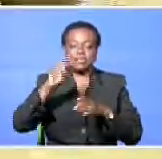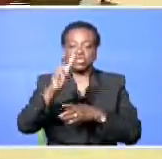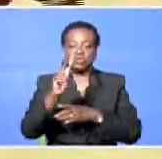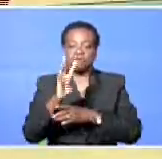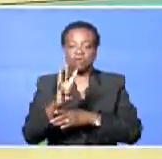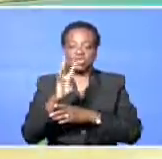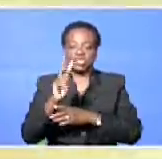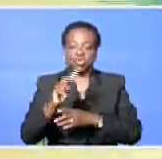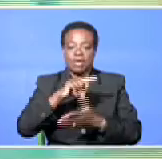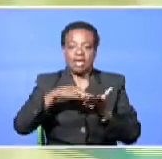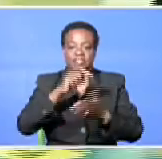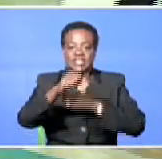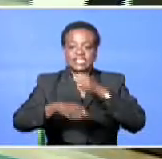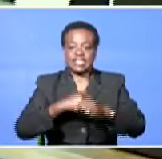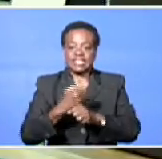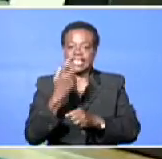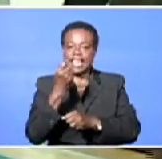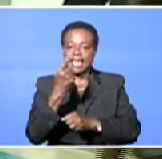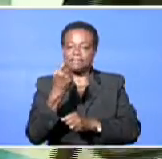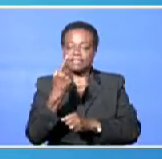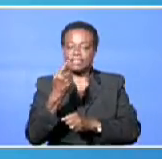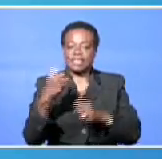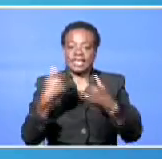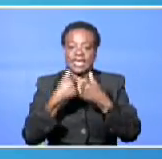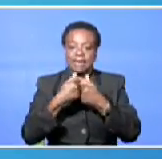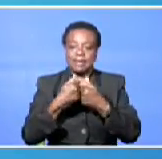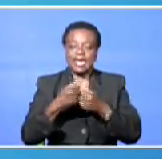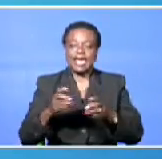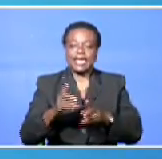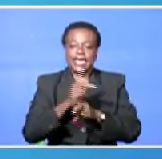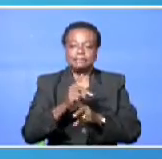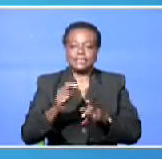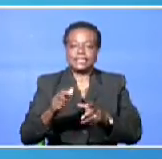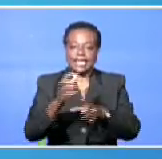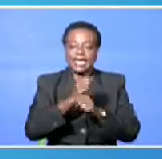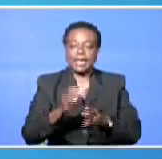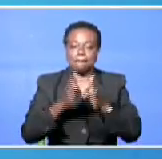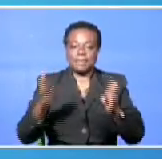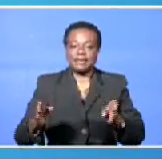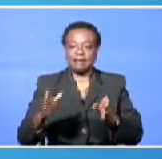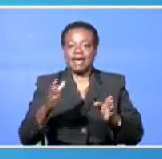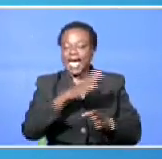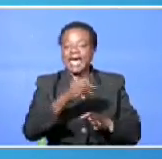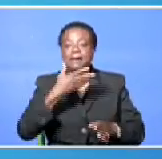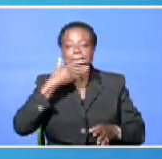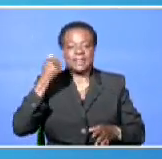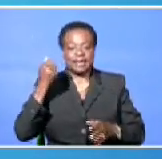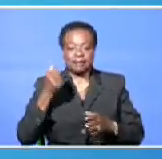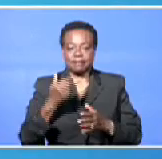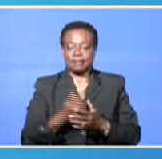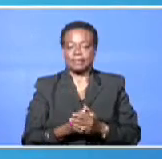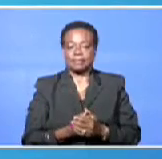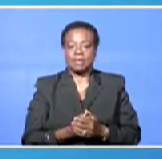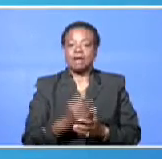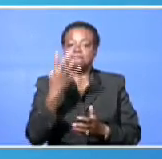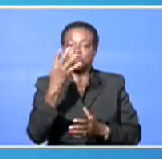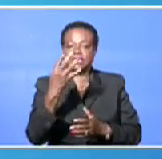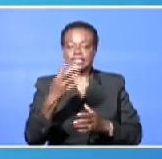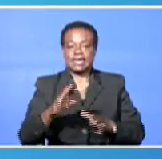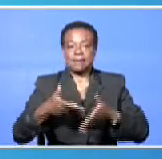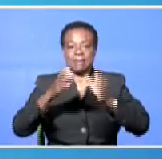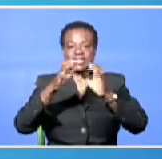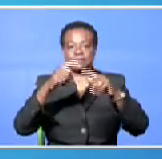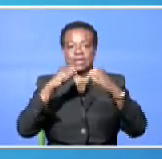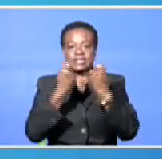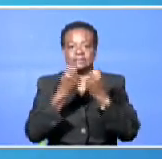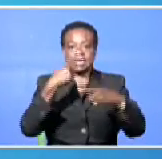edition, and it just keeps getting bigger and better. We have actually 14 basketball teams coming this year,